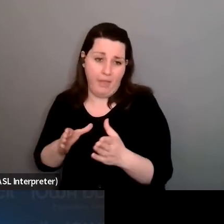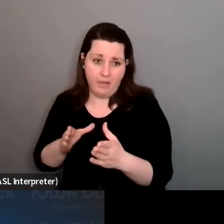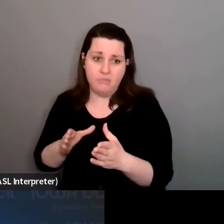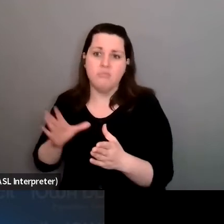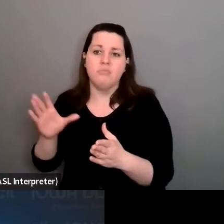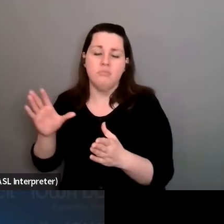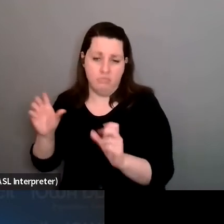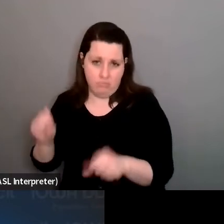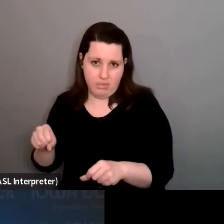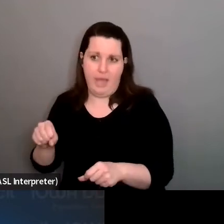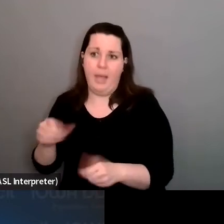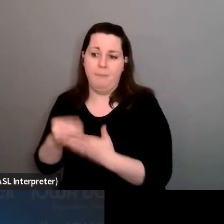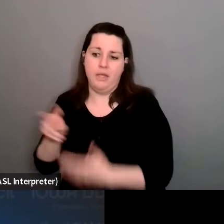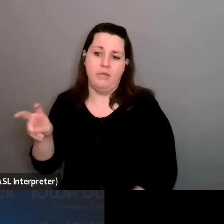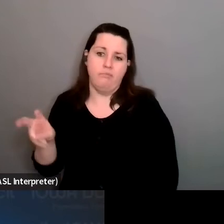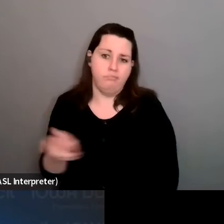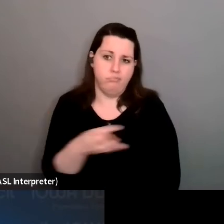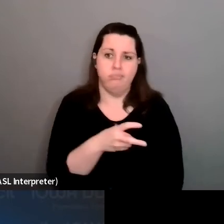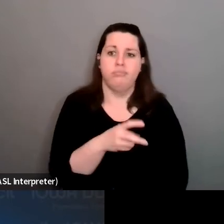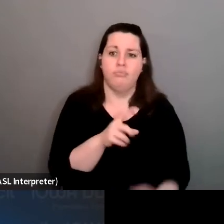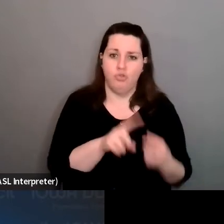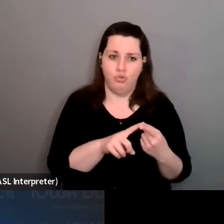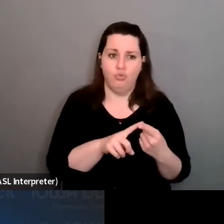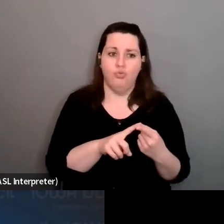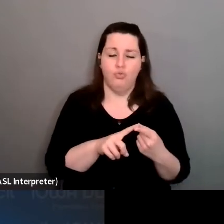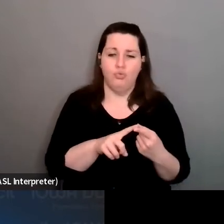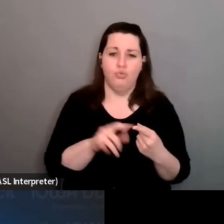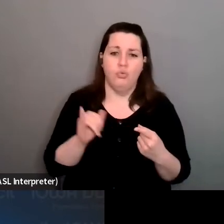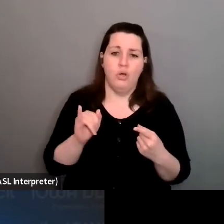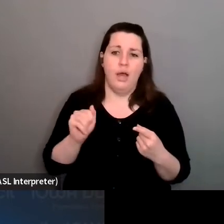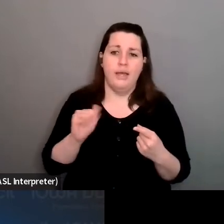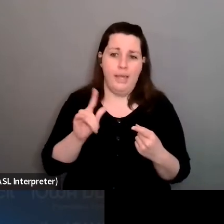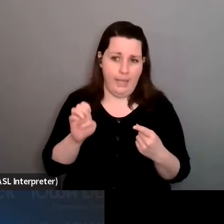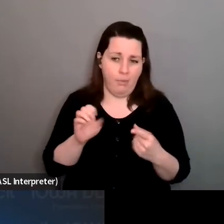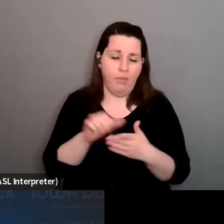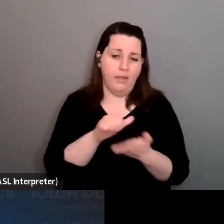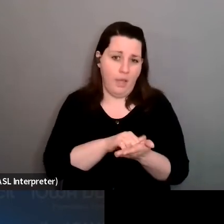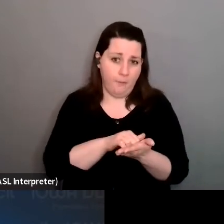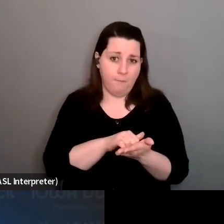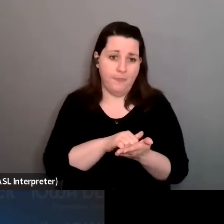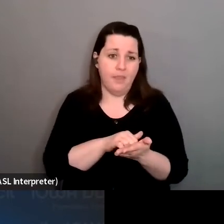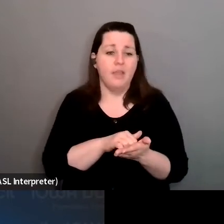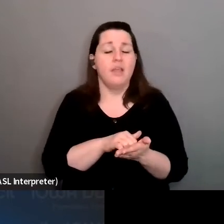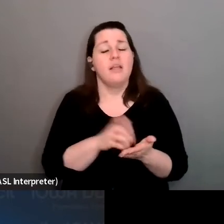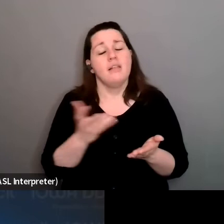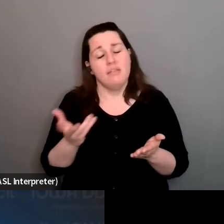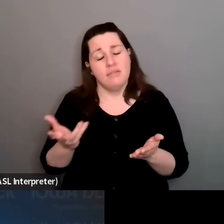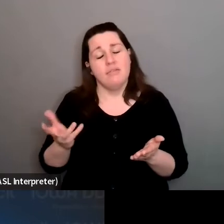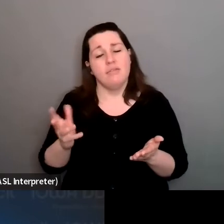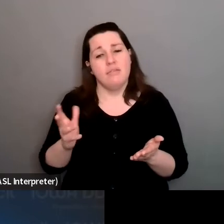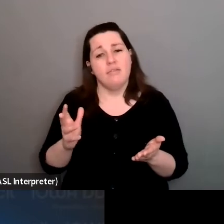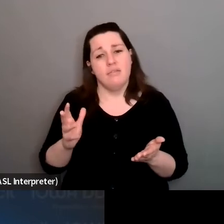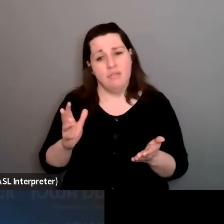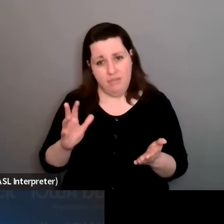the ability to roll that over into the enAble account. That is subject to the income,